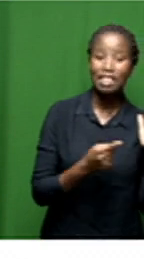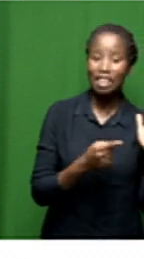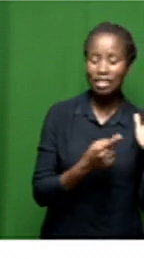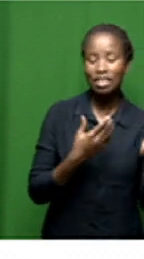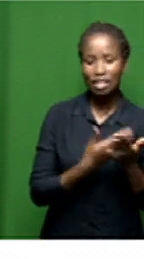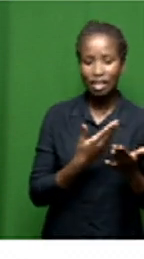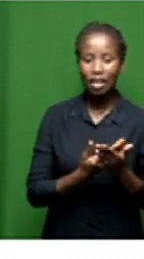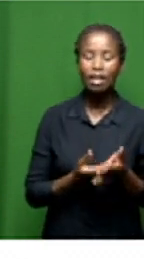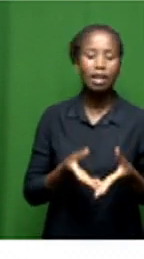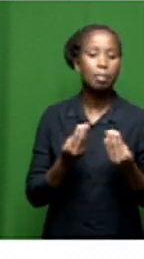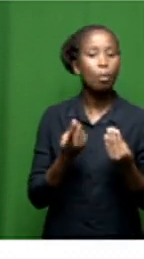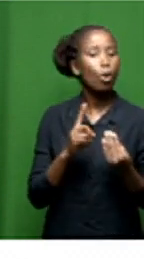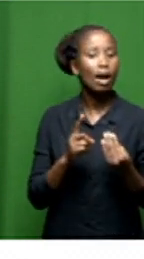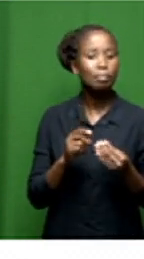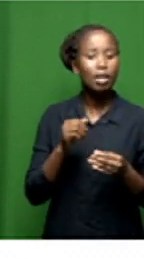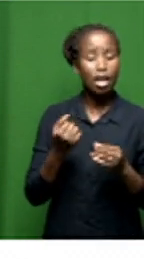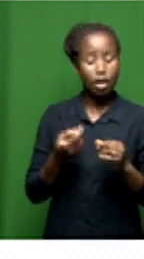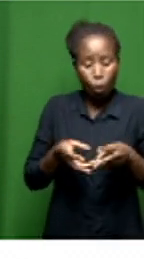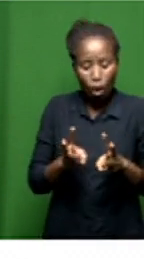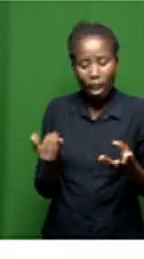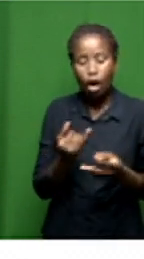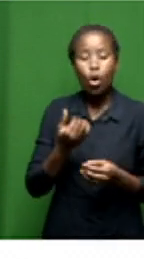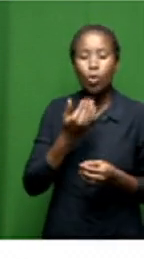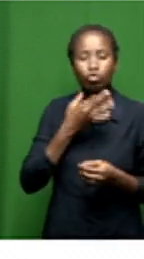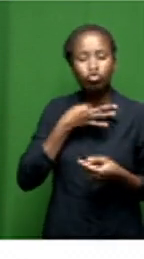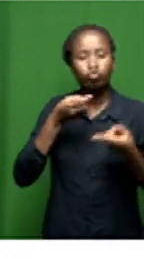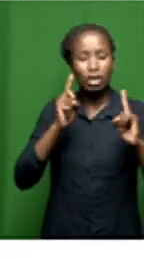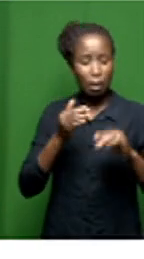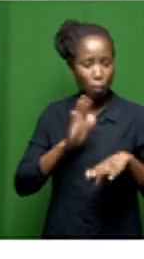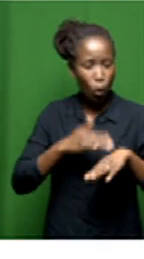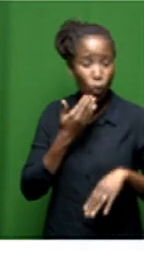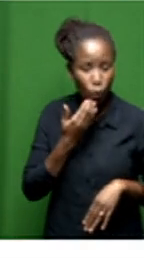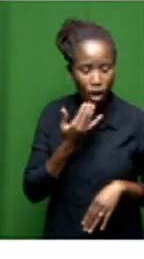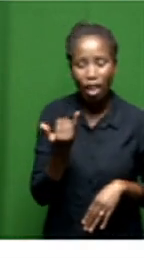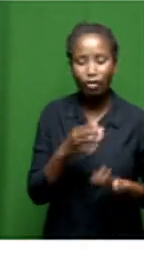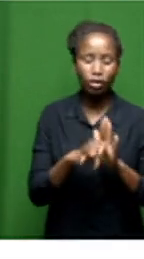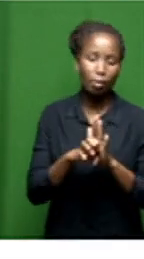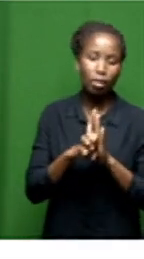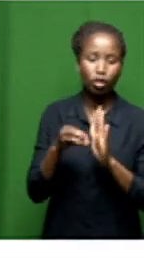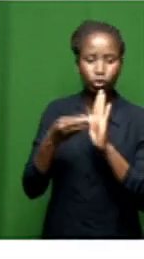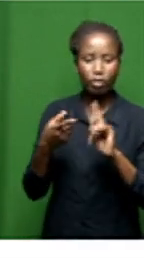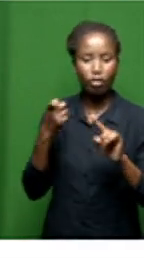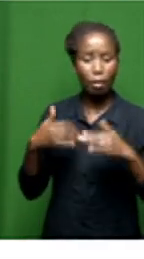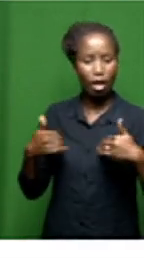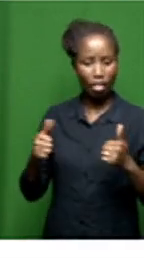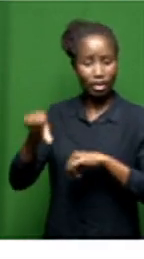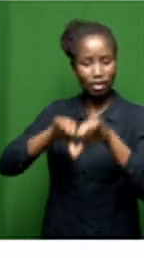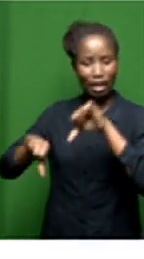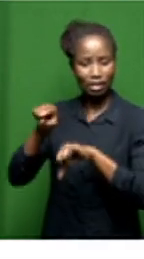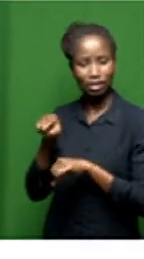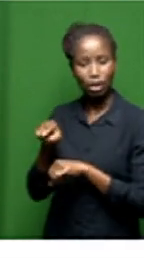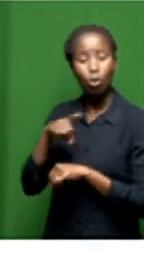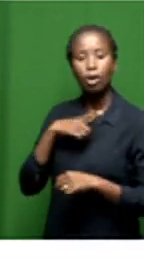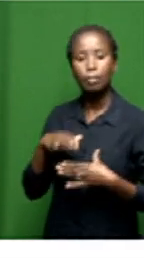phased approach. Who is more at risk? For example, students in Faculty of Health Sciences. Predominantly why? Because